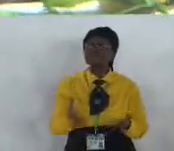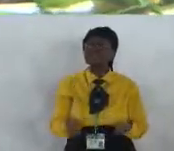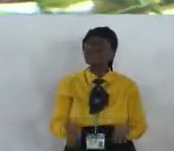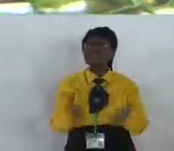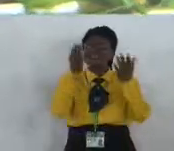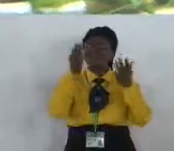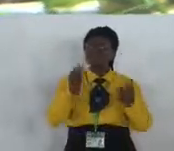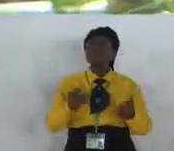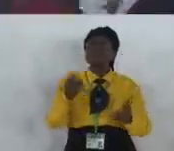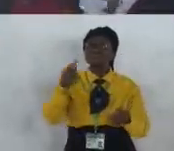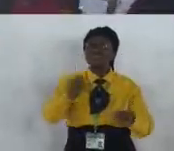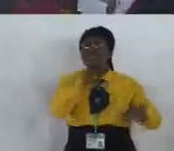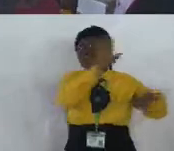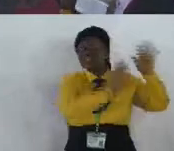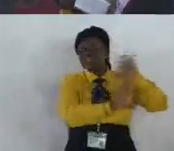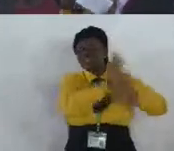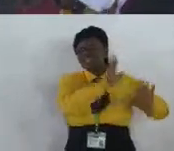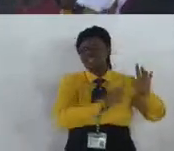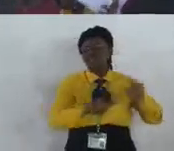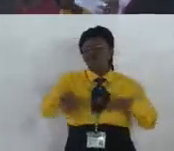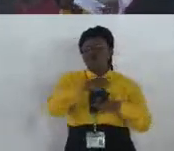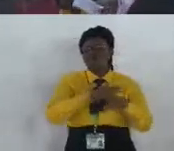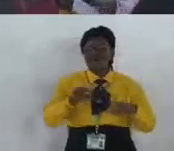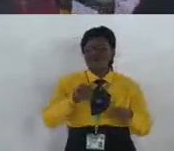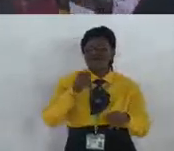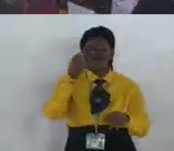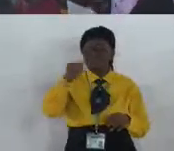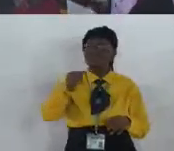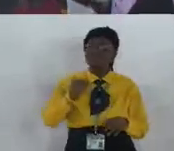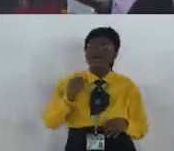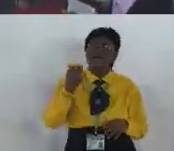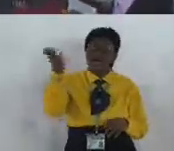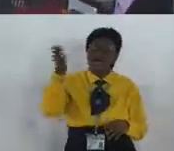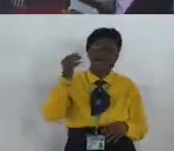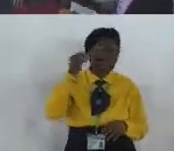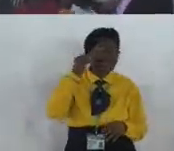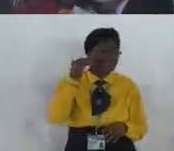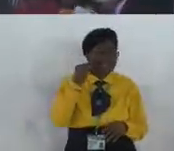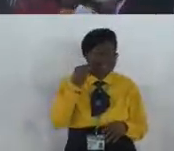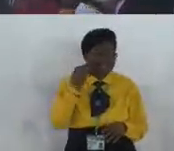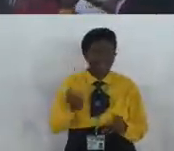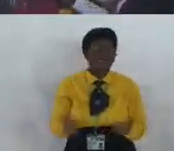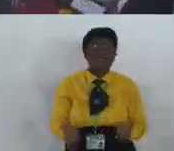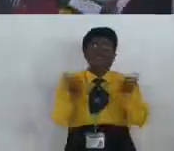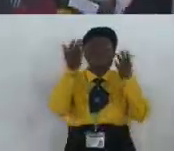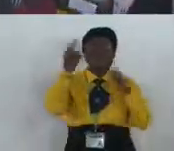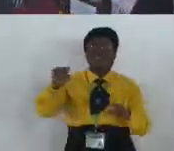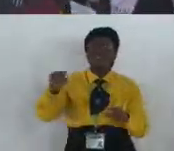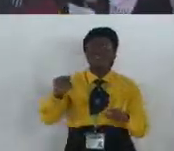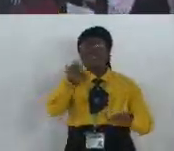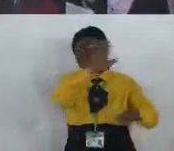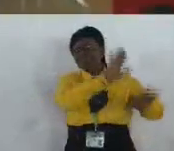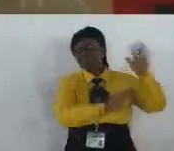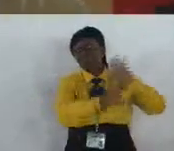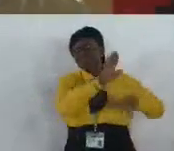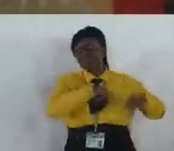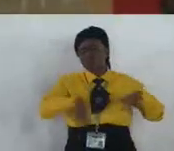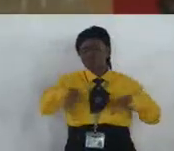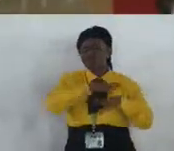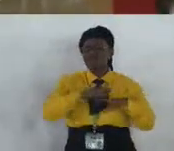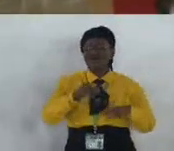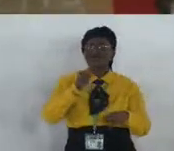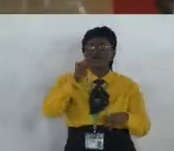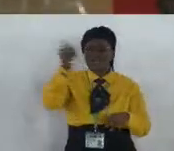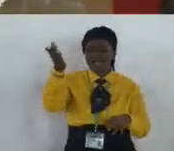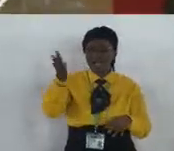the siege over their legs. Lift the siege over their wombs. Whatever they touch from now on,